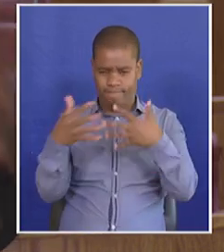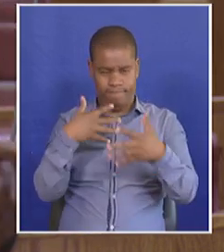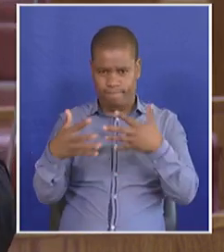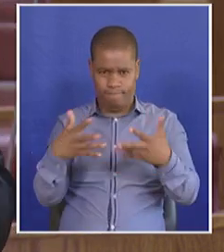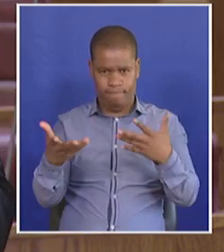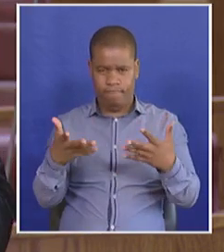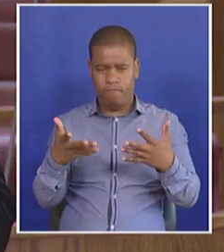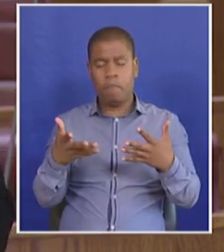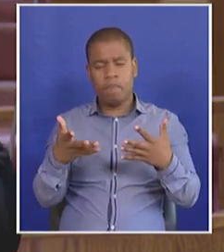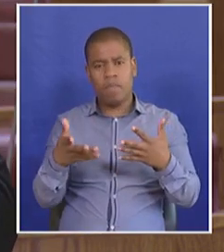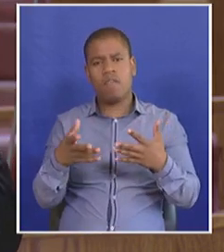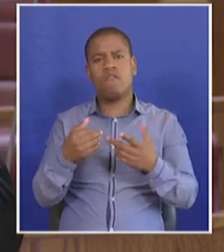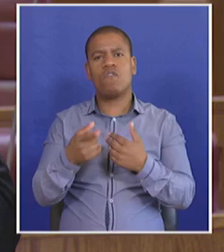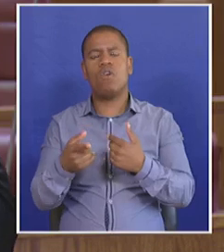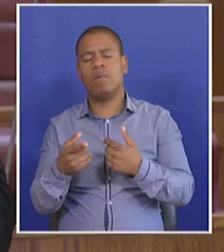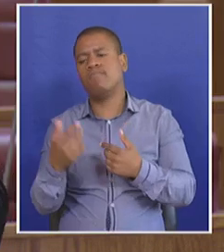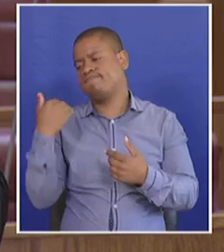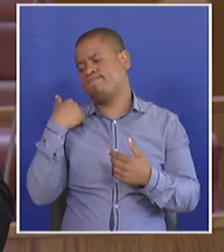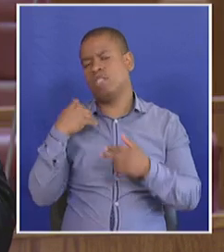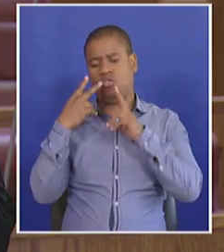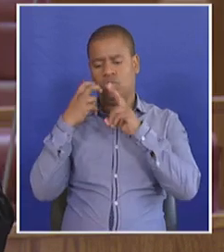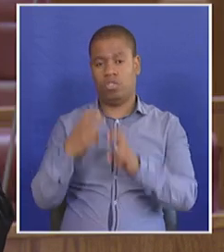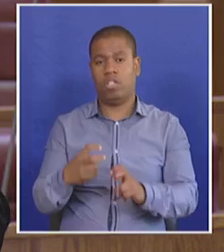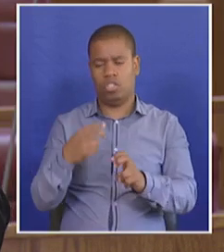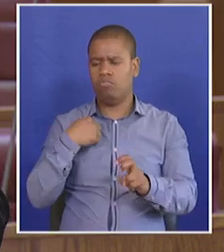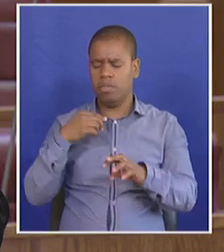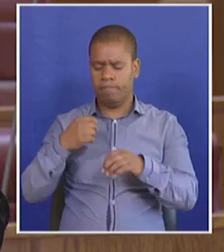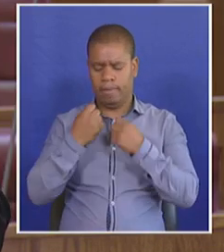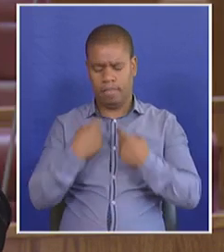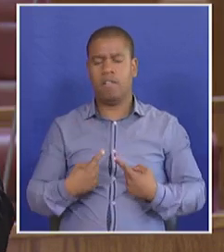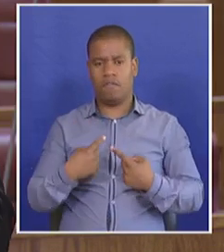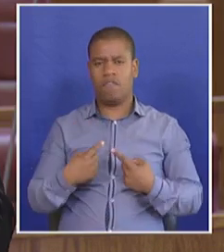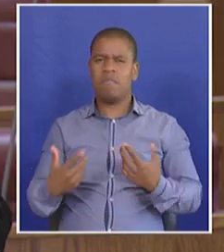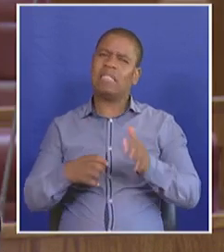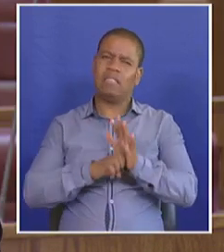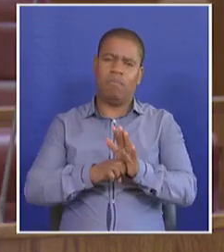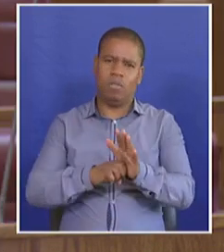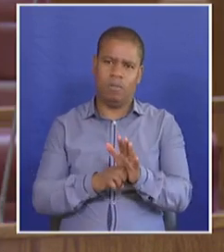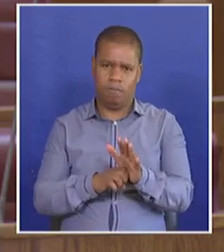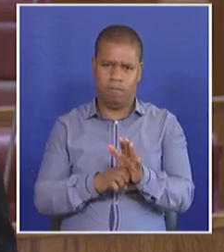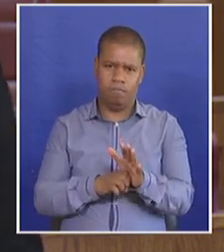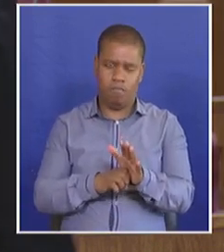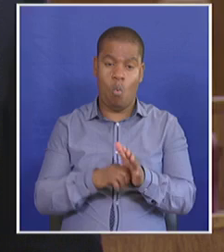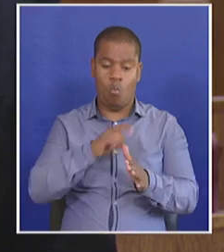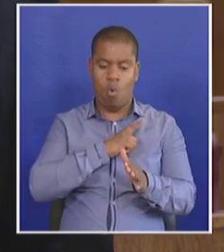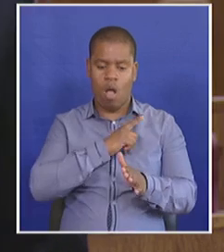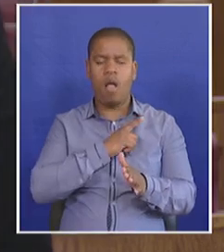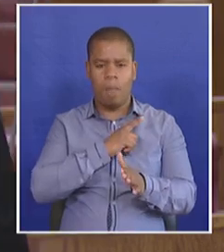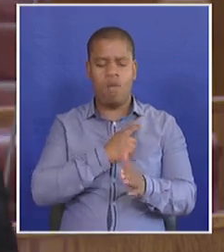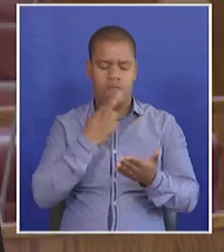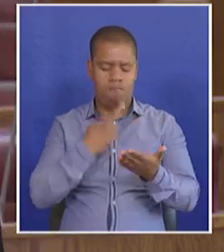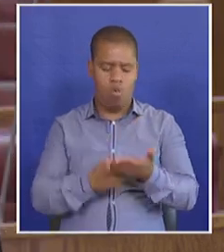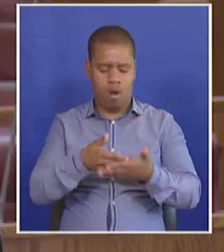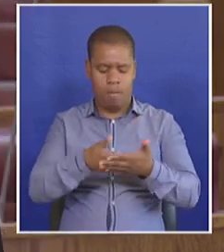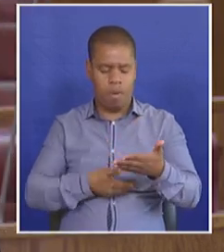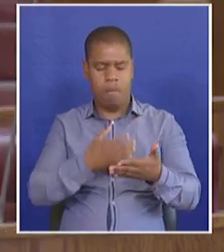and away from the research that I have had to conduct for this, for an example. Because in the compilation of the report by